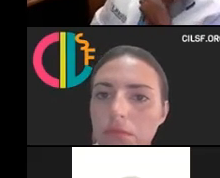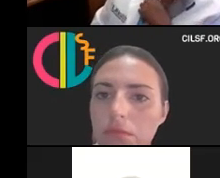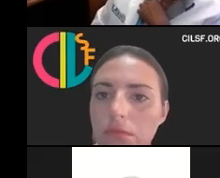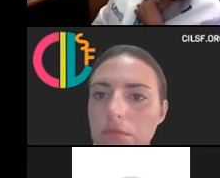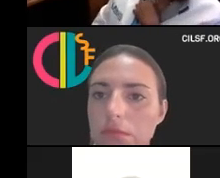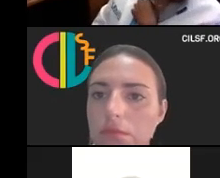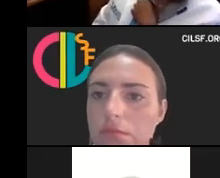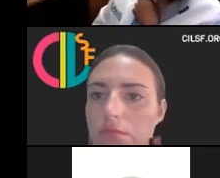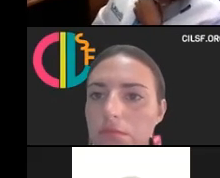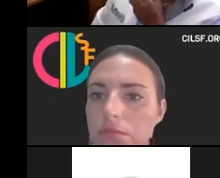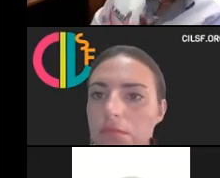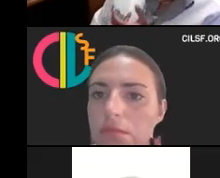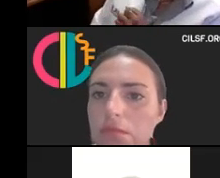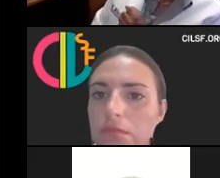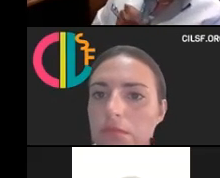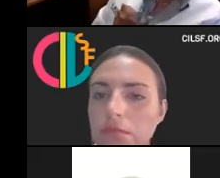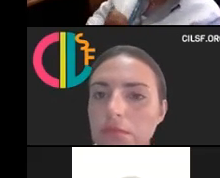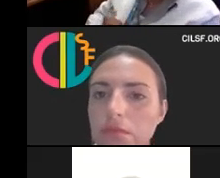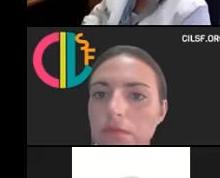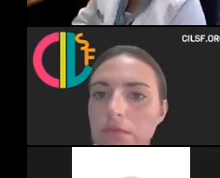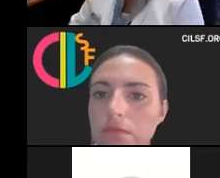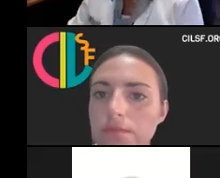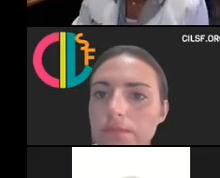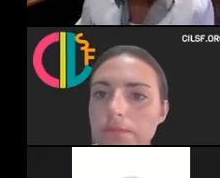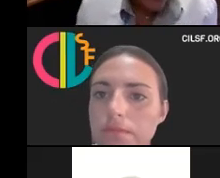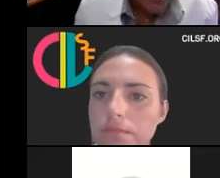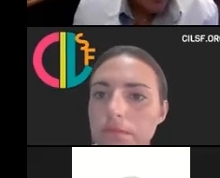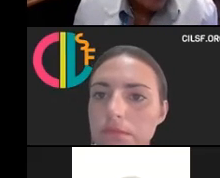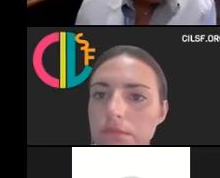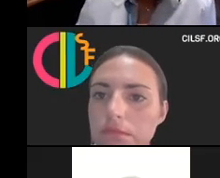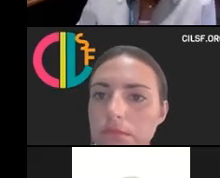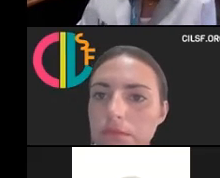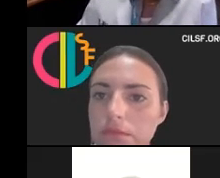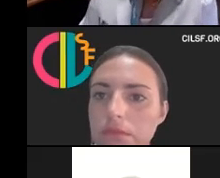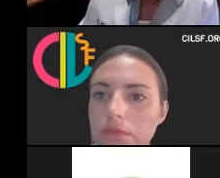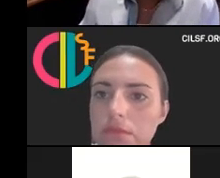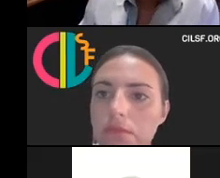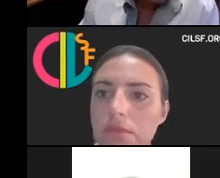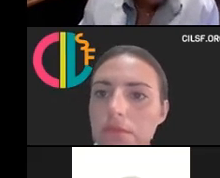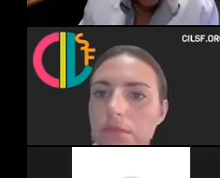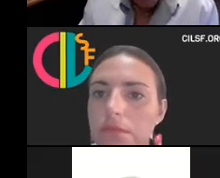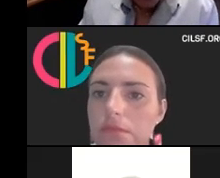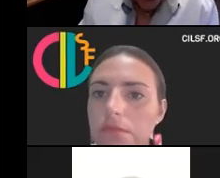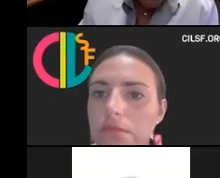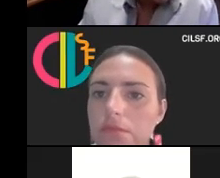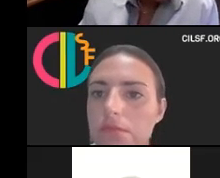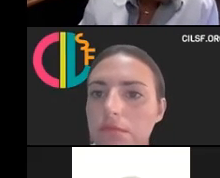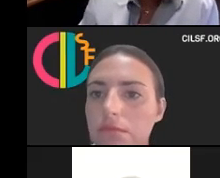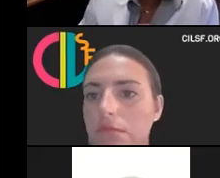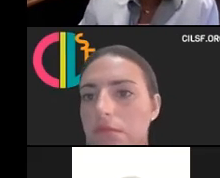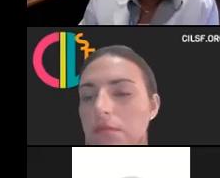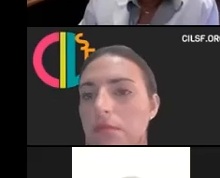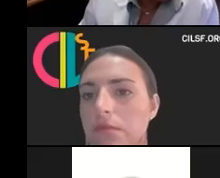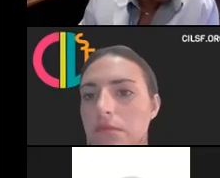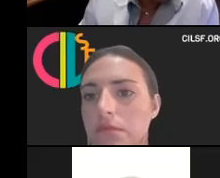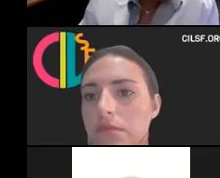Latinos, for example, a lot of the disinformation is around sterility. How many women think that if you get the vaccine, you're not going to be pregnant? We've done